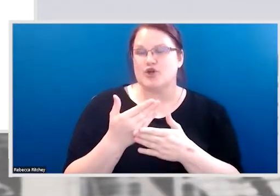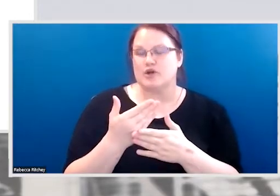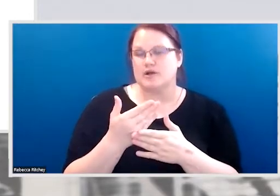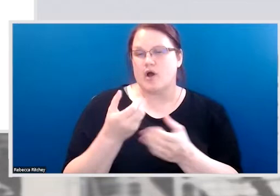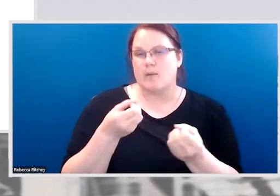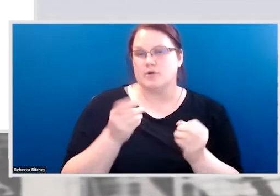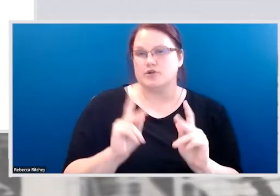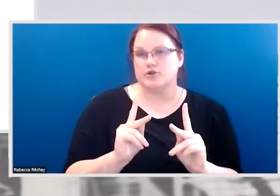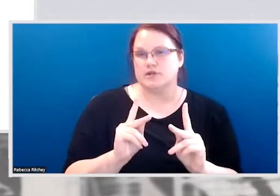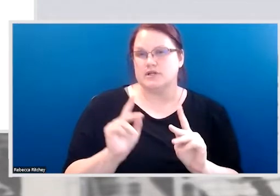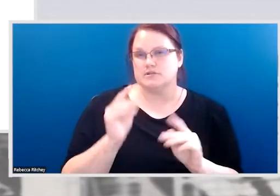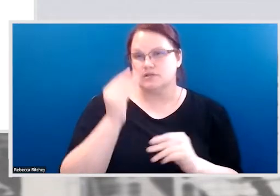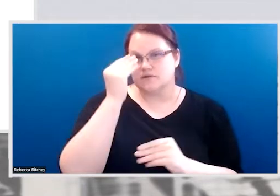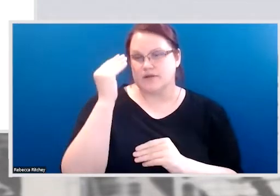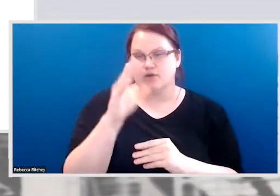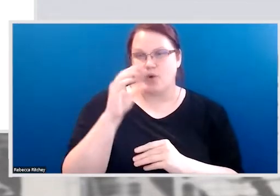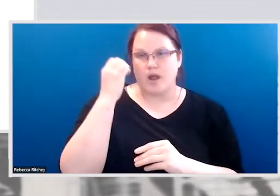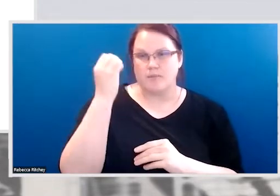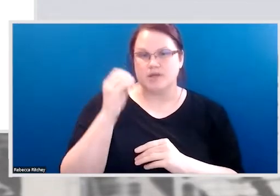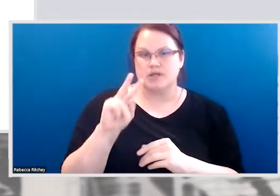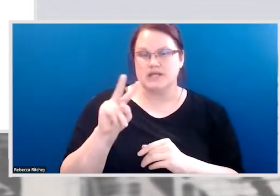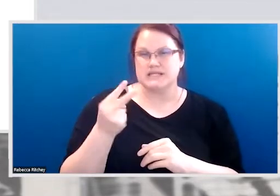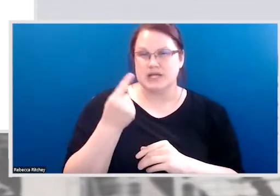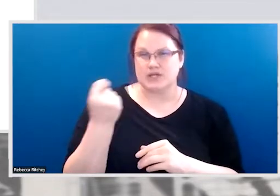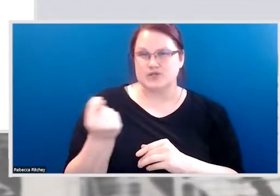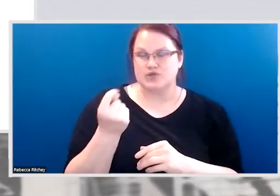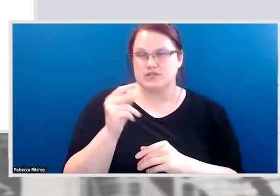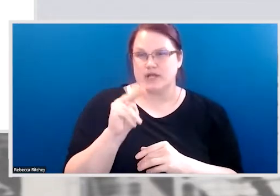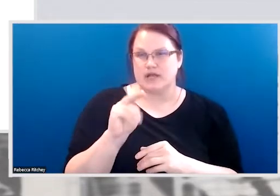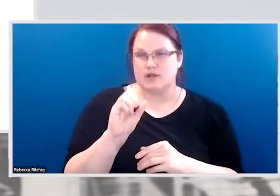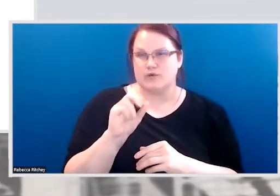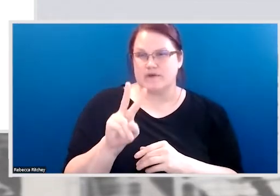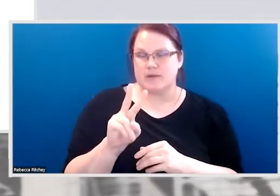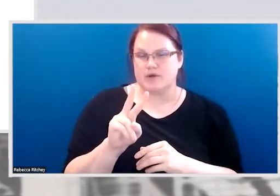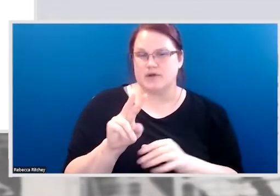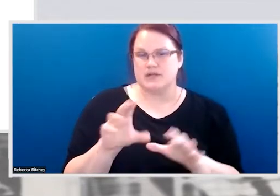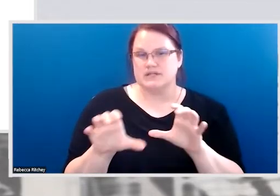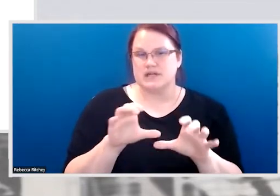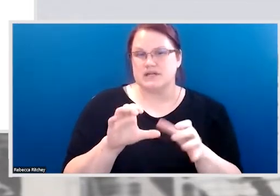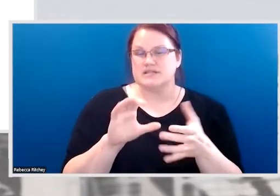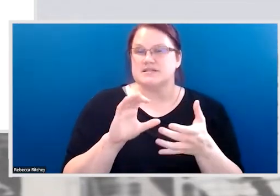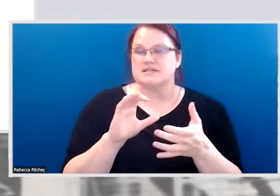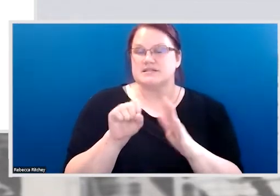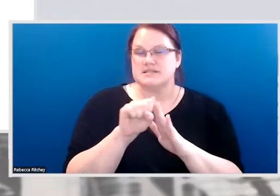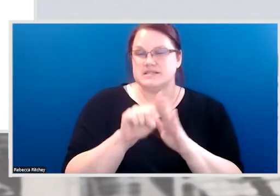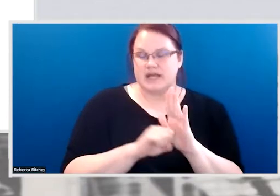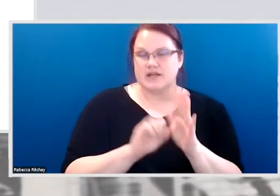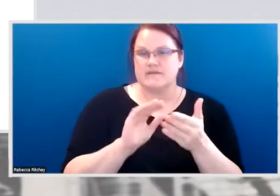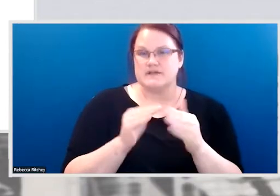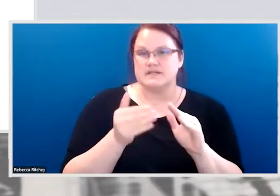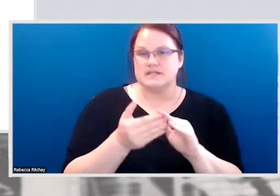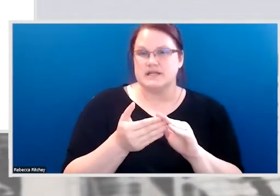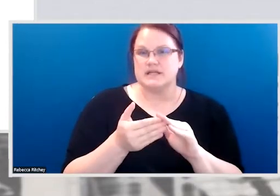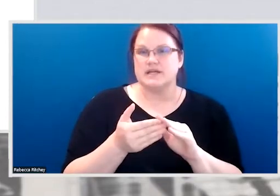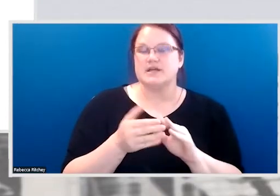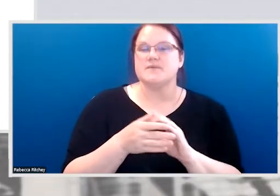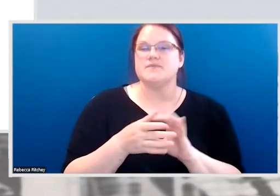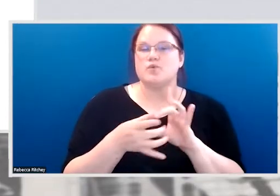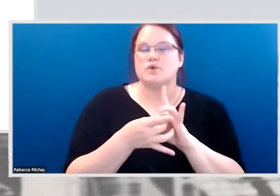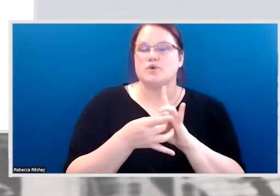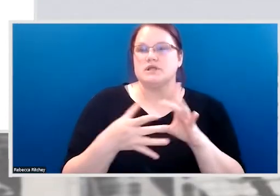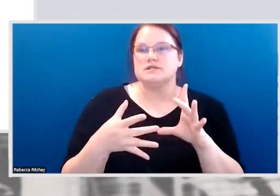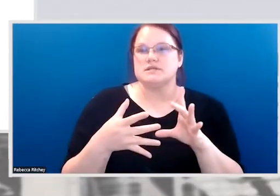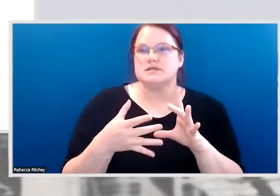we'll talk about. But the second Tuesday in November, the mayor does a State of the City address and formally releases both the capital and operating